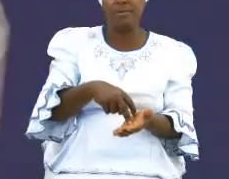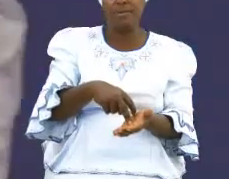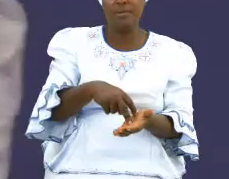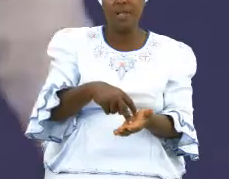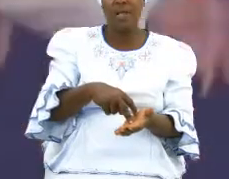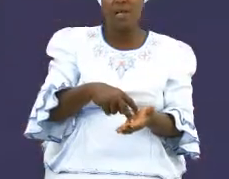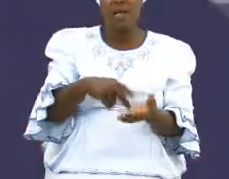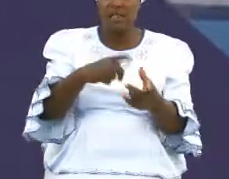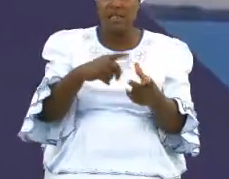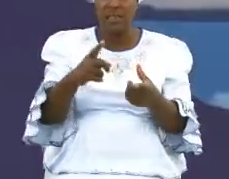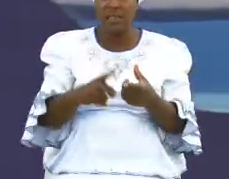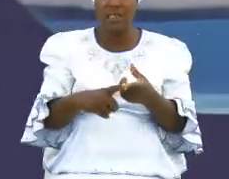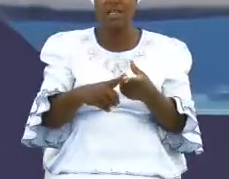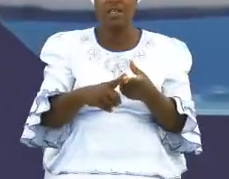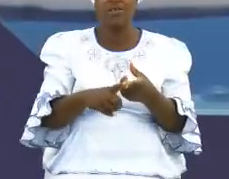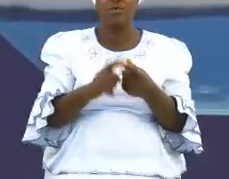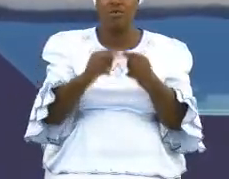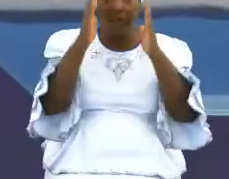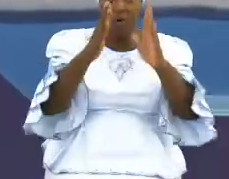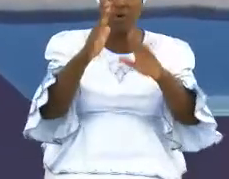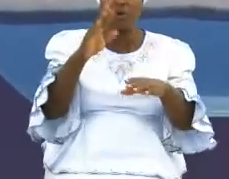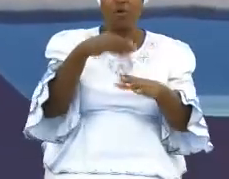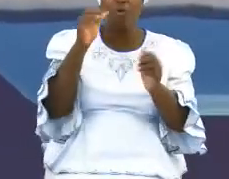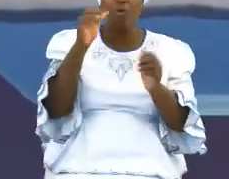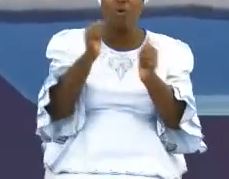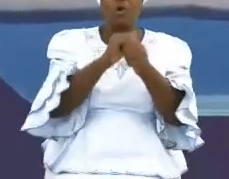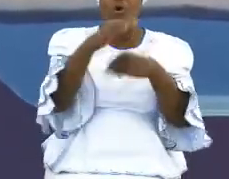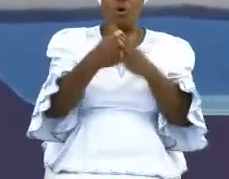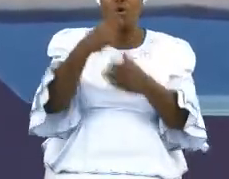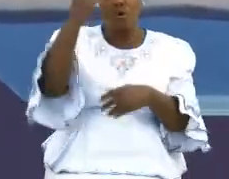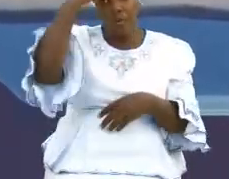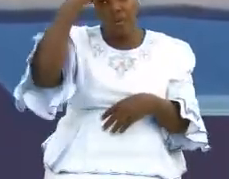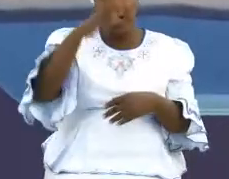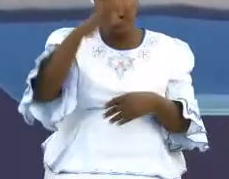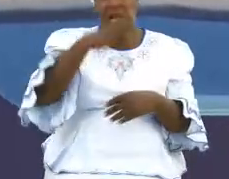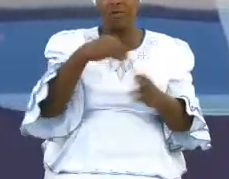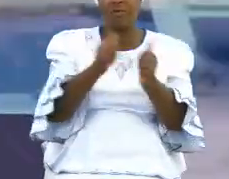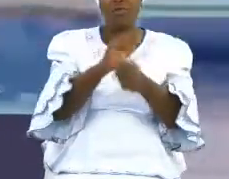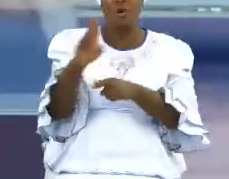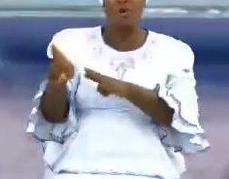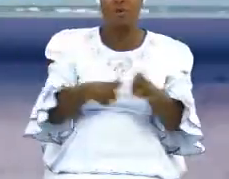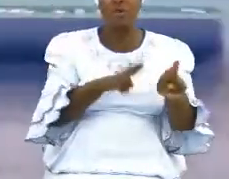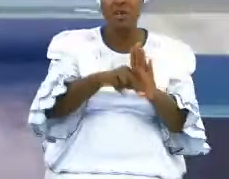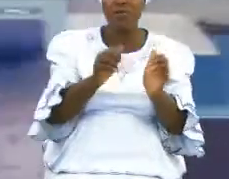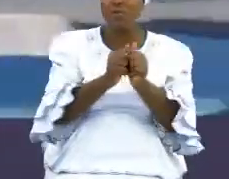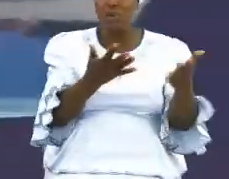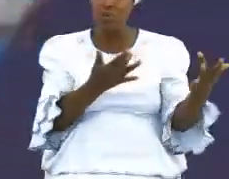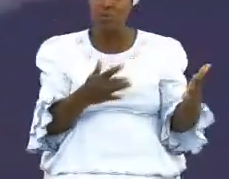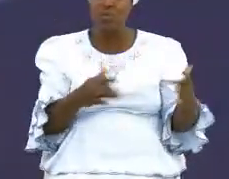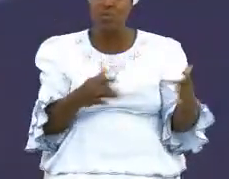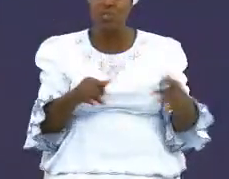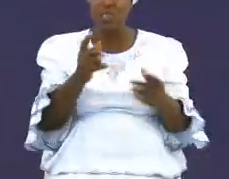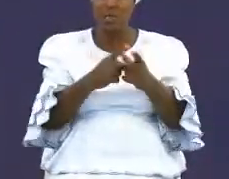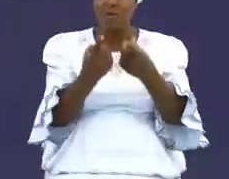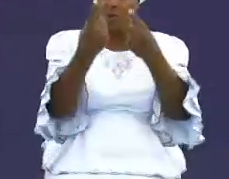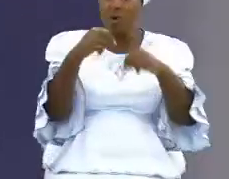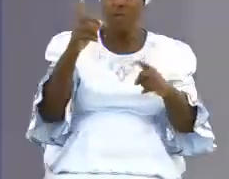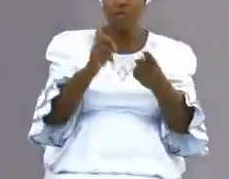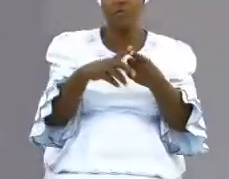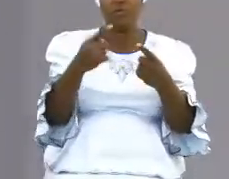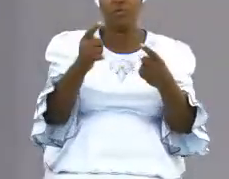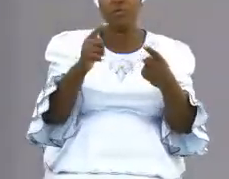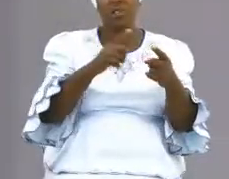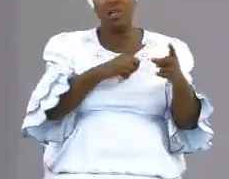and all your might, and with readiness, without any delay, you come to the Lord and